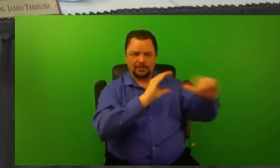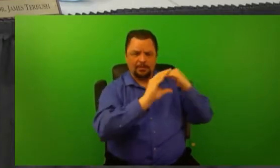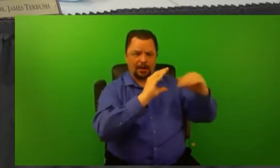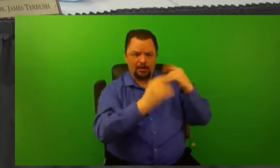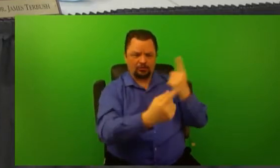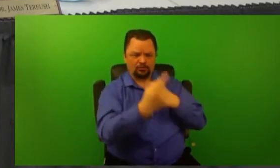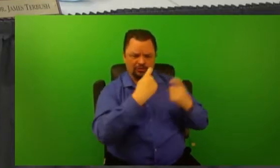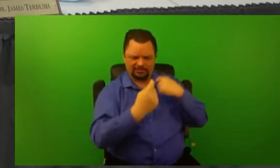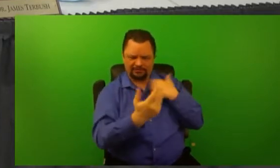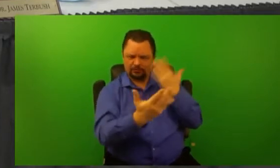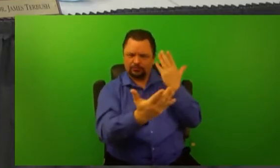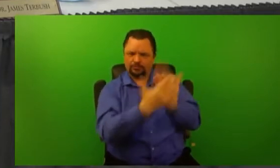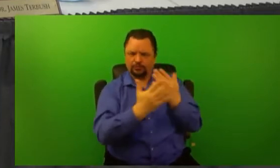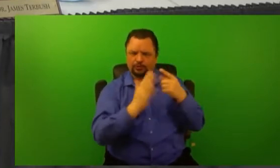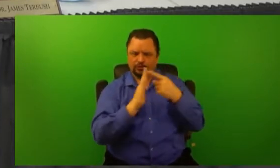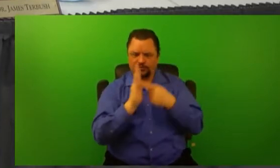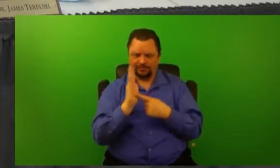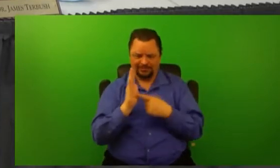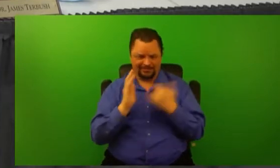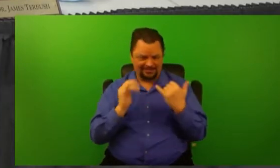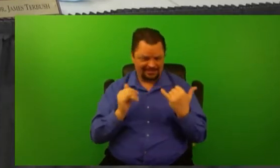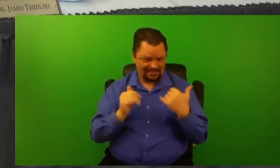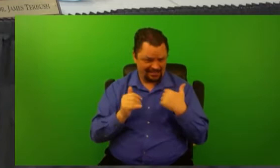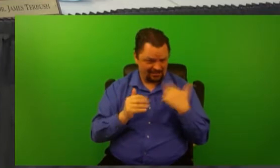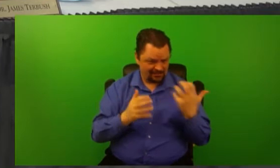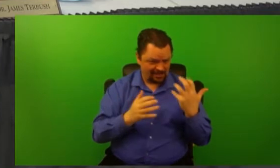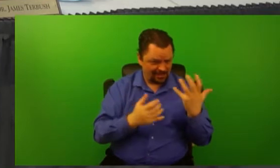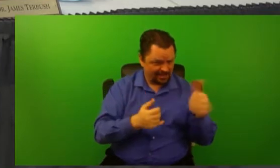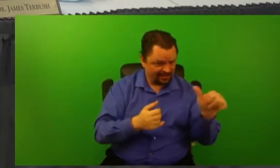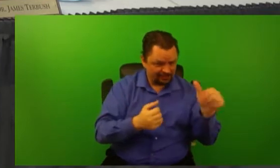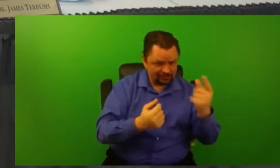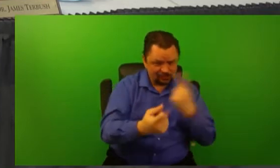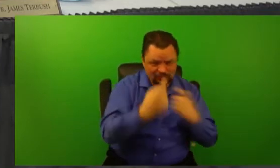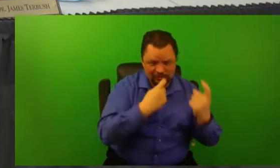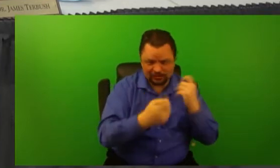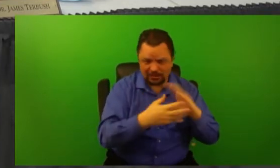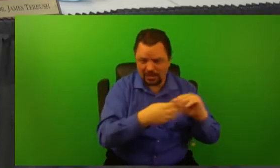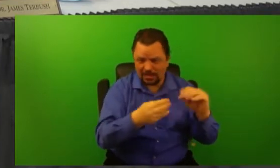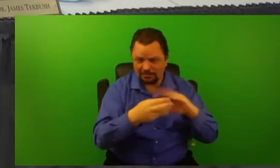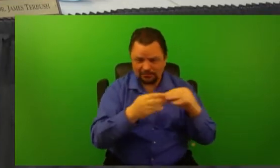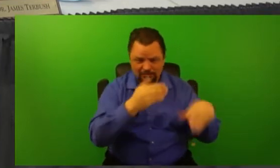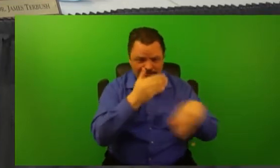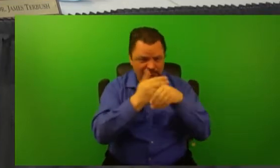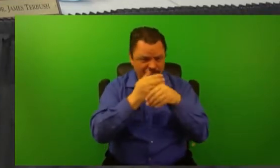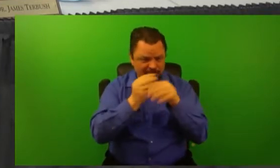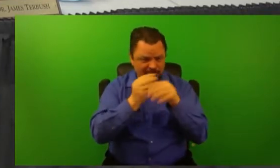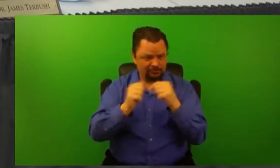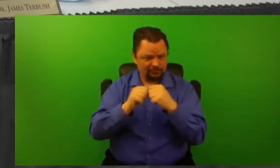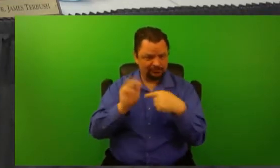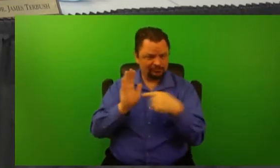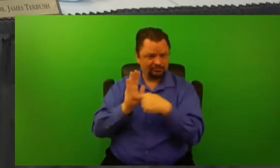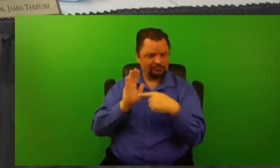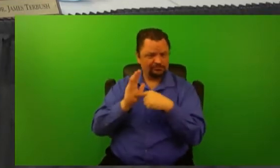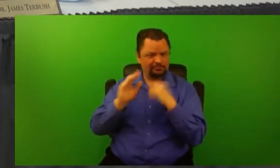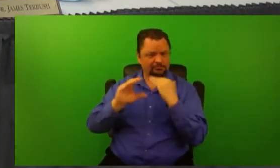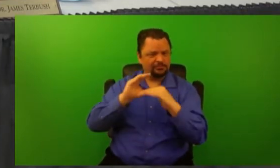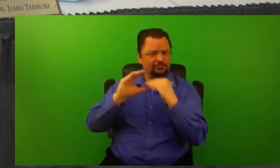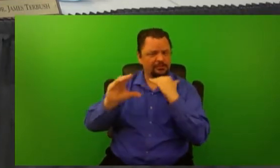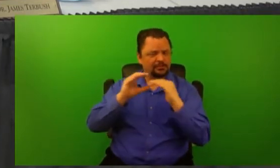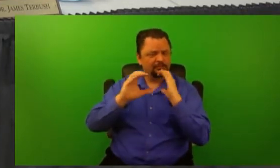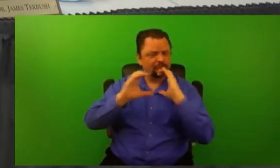Okay. Questions, comments? Yes, Karen. I have a couple of